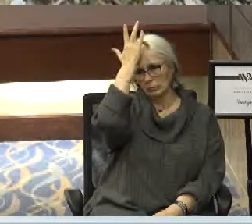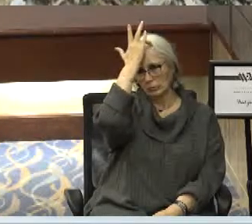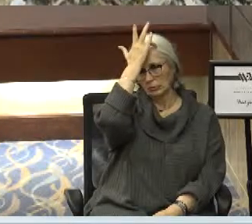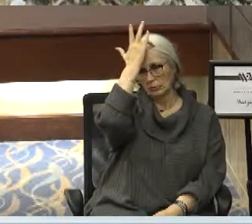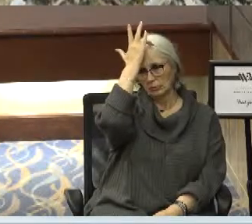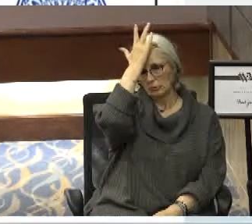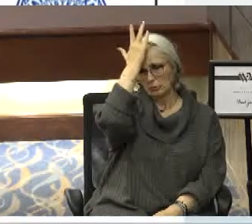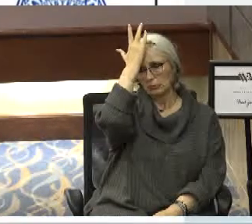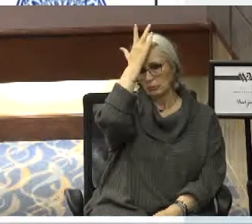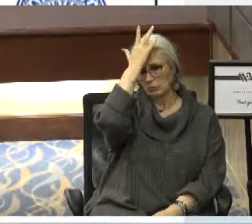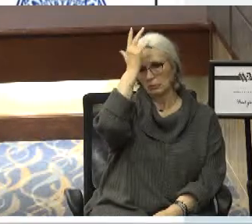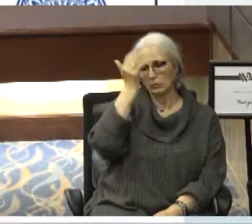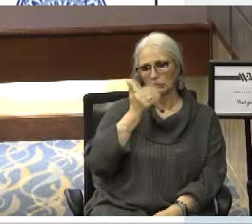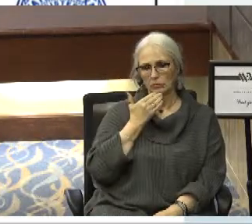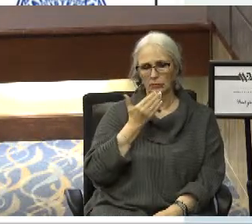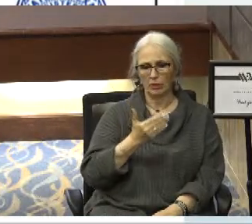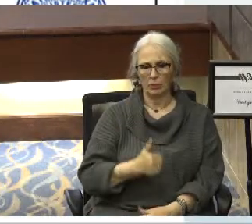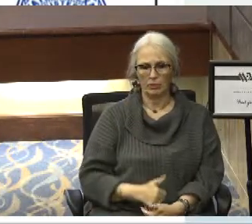Thank you.